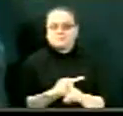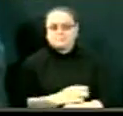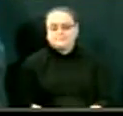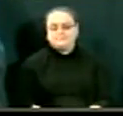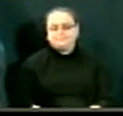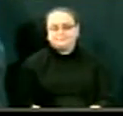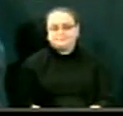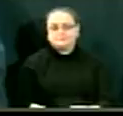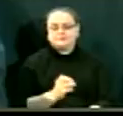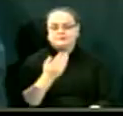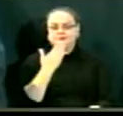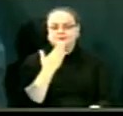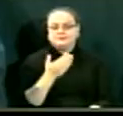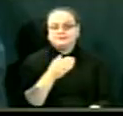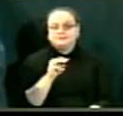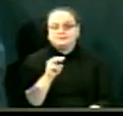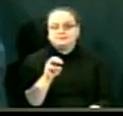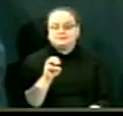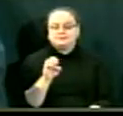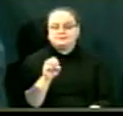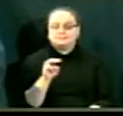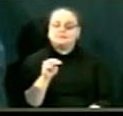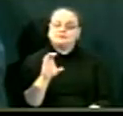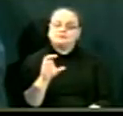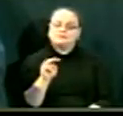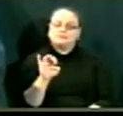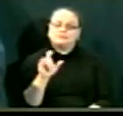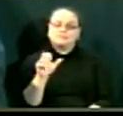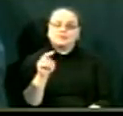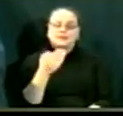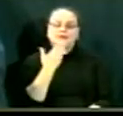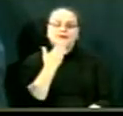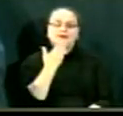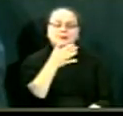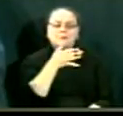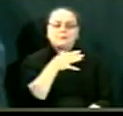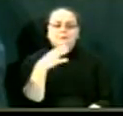Okay, thank you. Mr. McMillan. Thank you, Madam Chair.